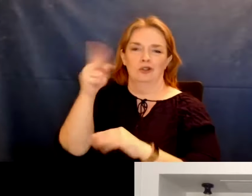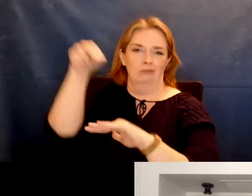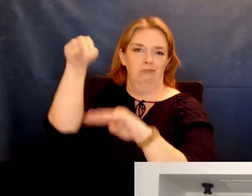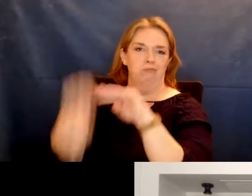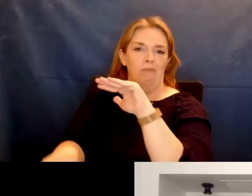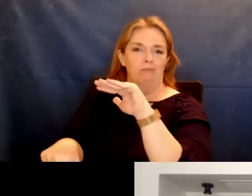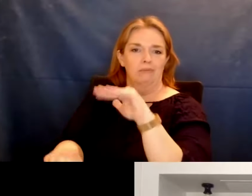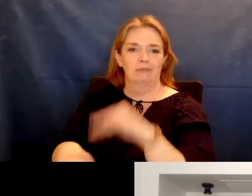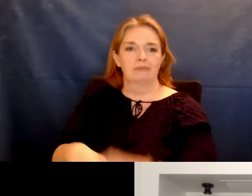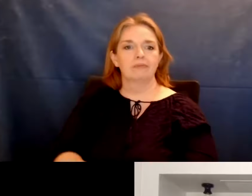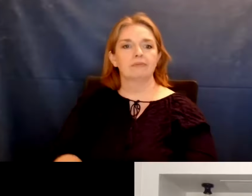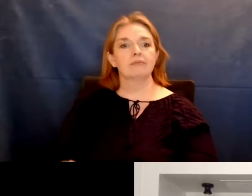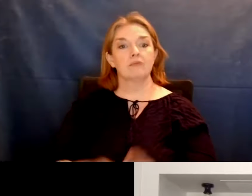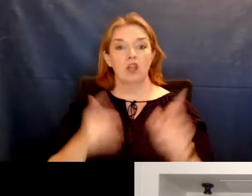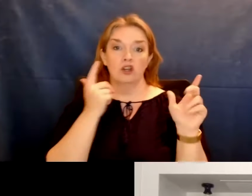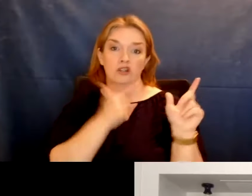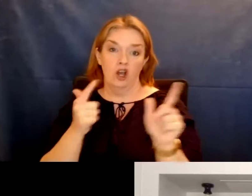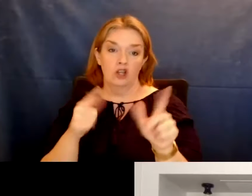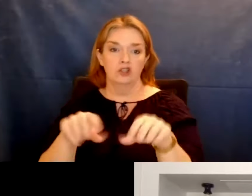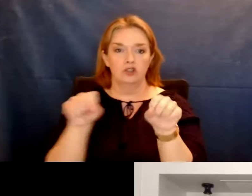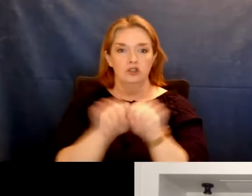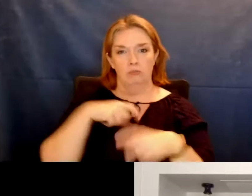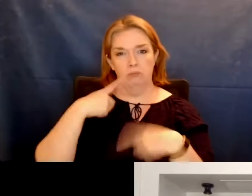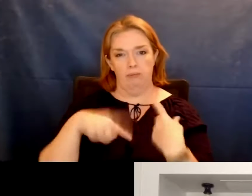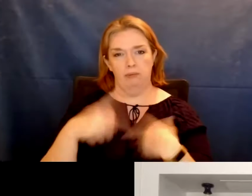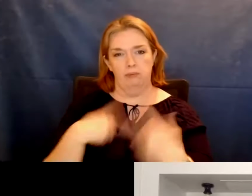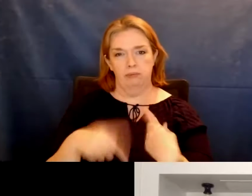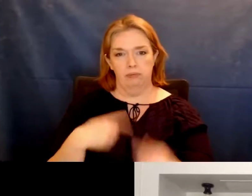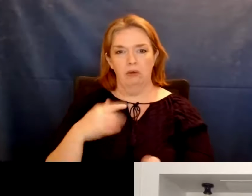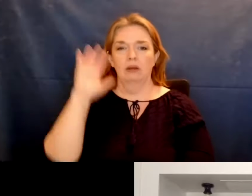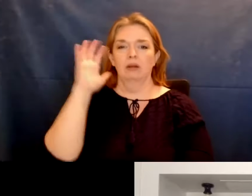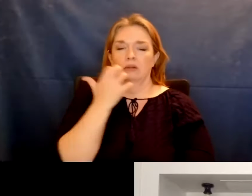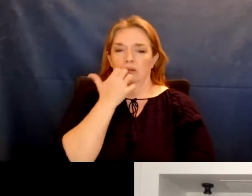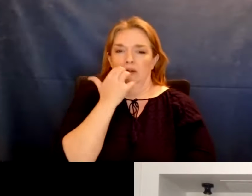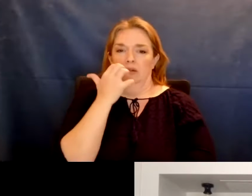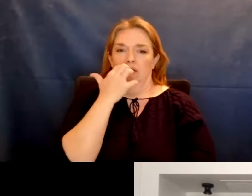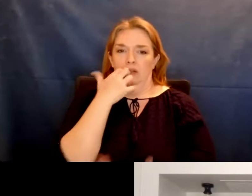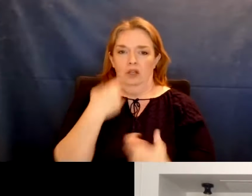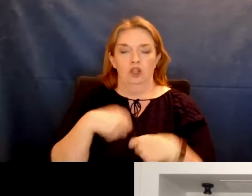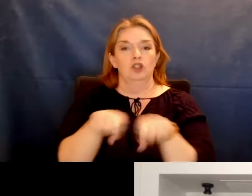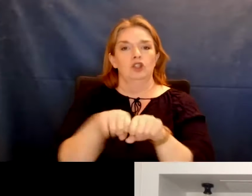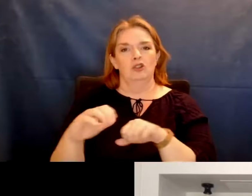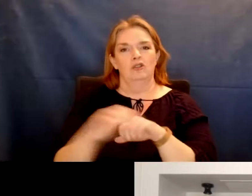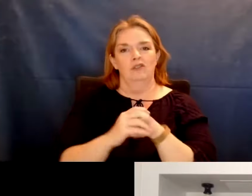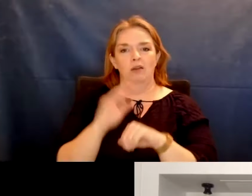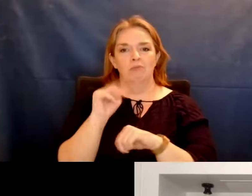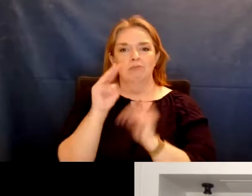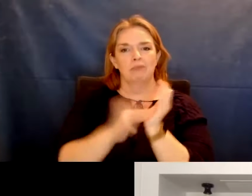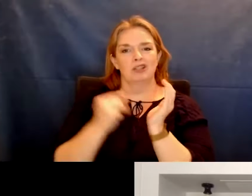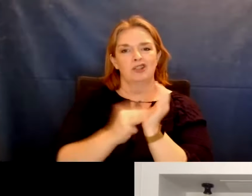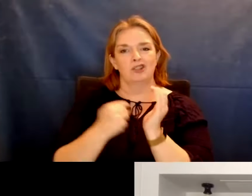Gun times, shoes spinning trails, low moan, shoe fit the mustard, drew the ire.